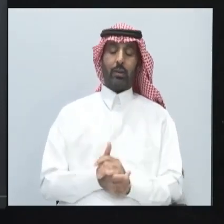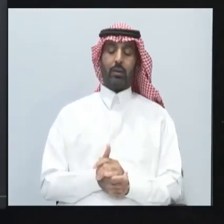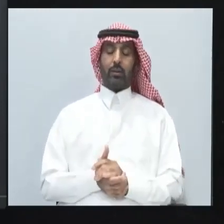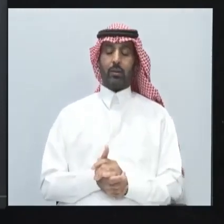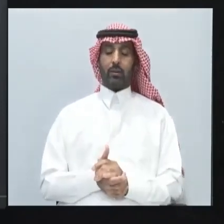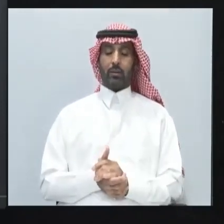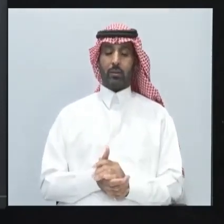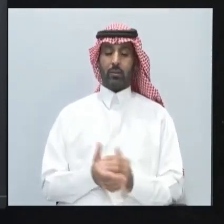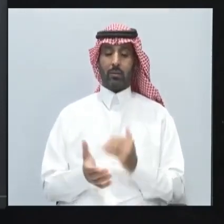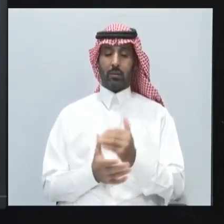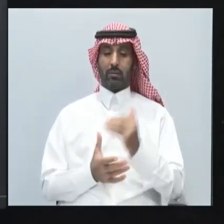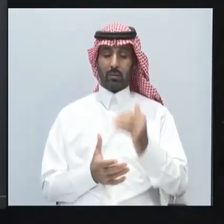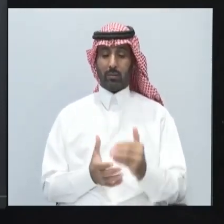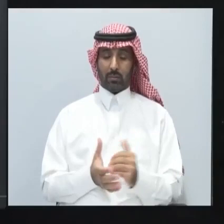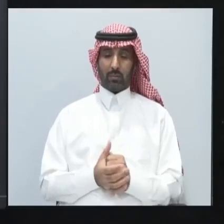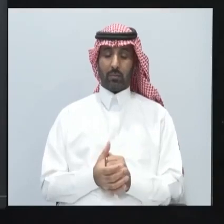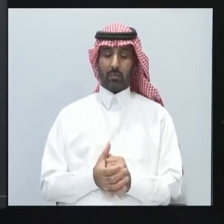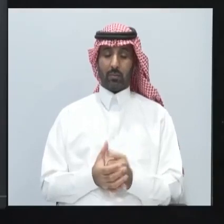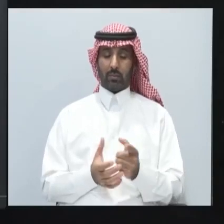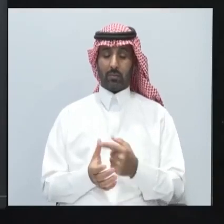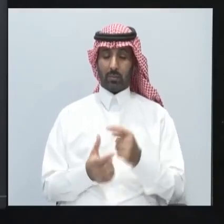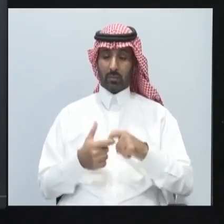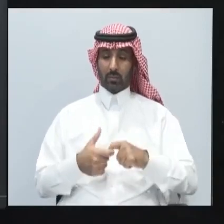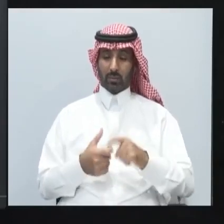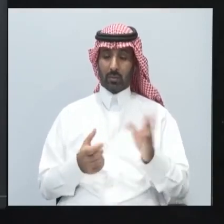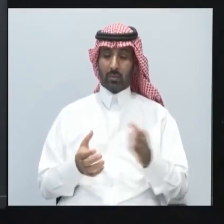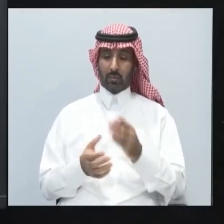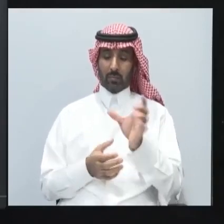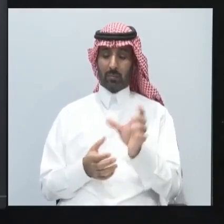in the correct order. You can see that we have here connectors that are